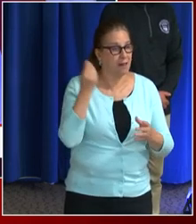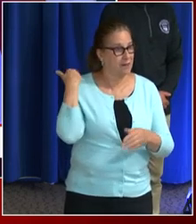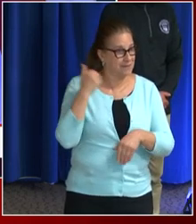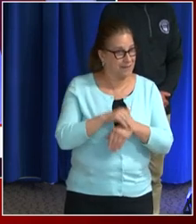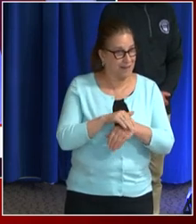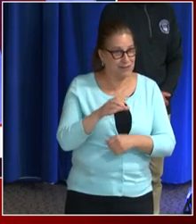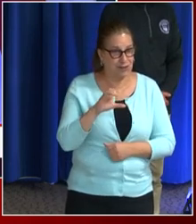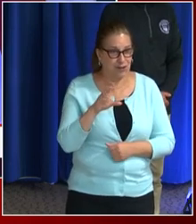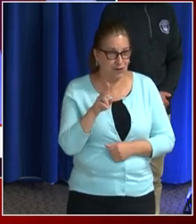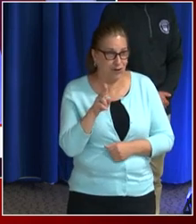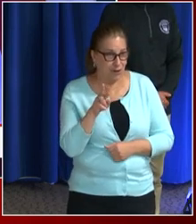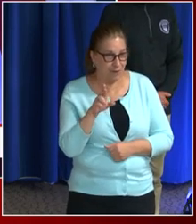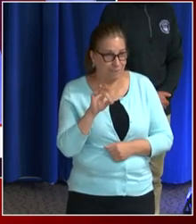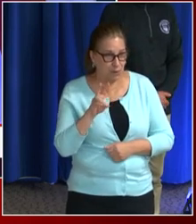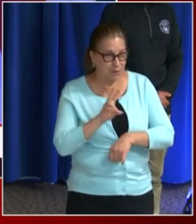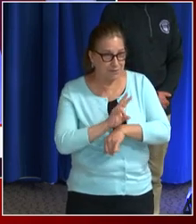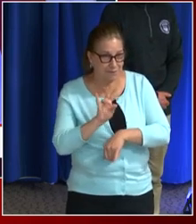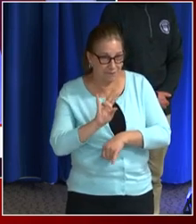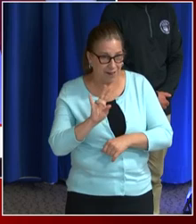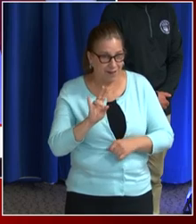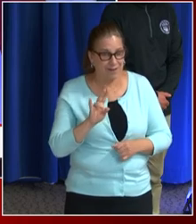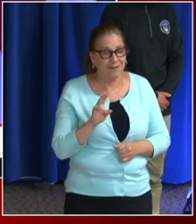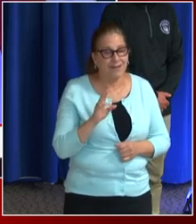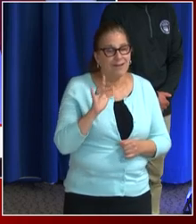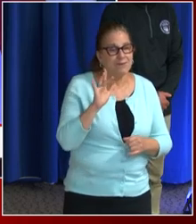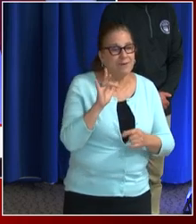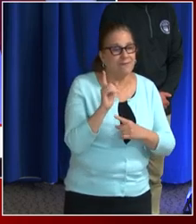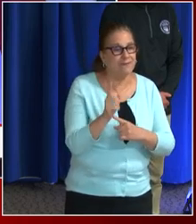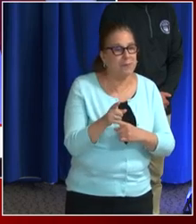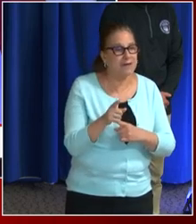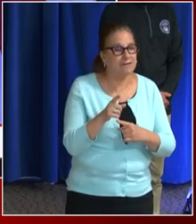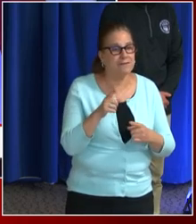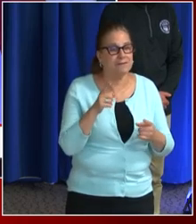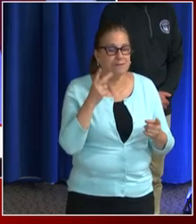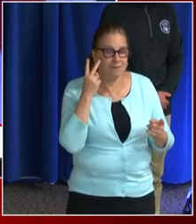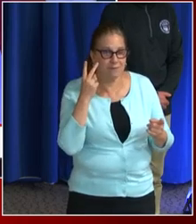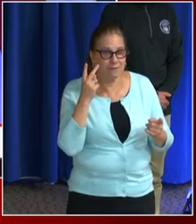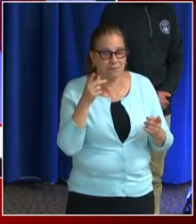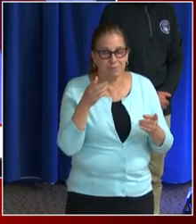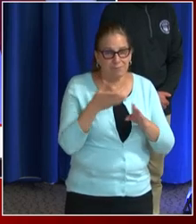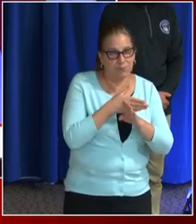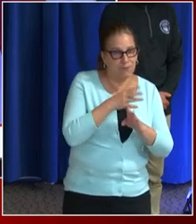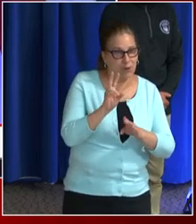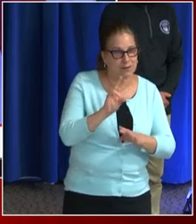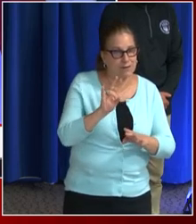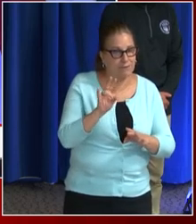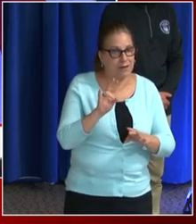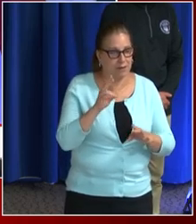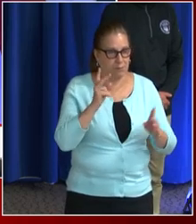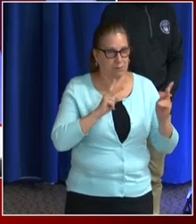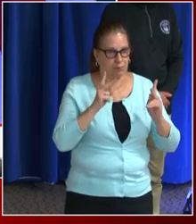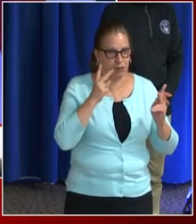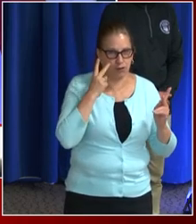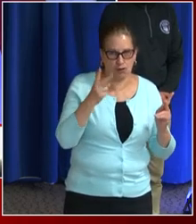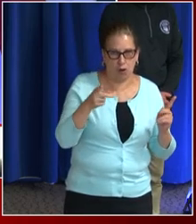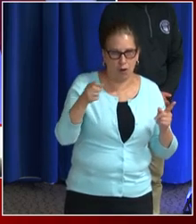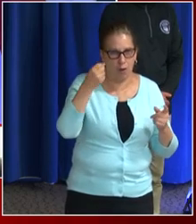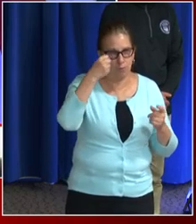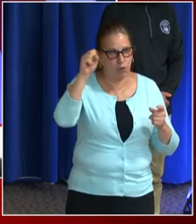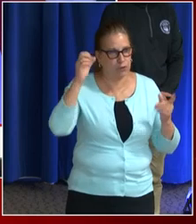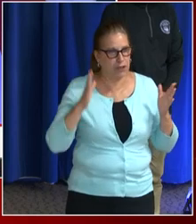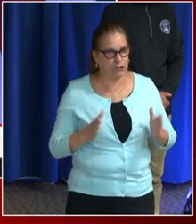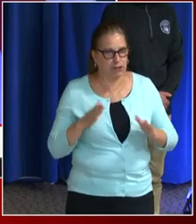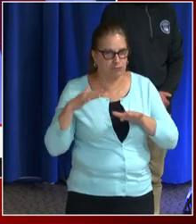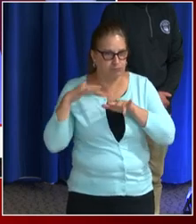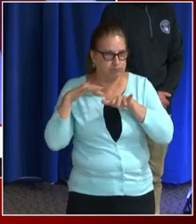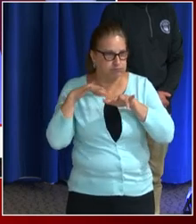note, as many people around the country noted, that protesters in front of the White House were